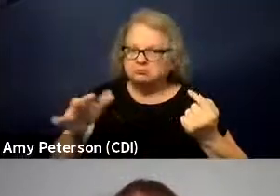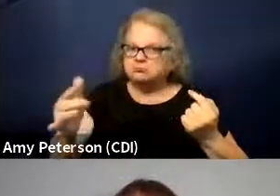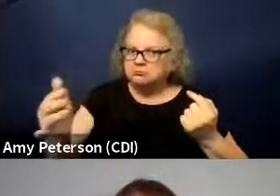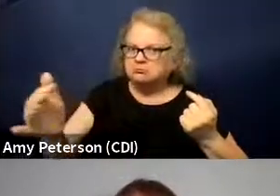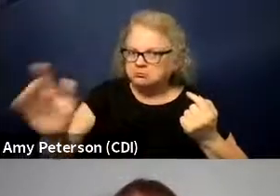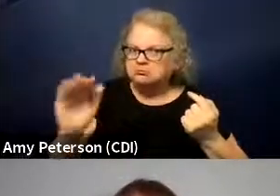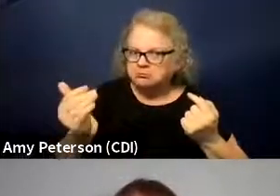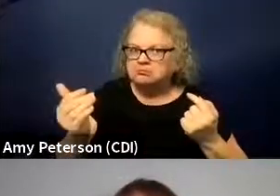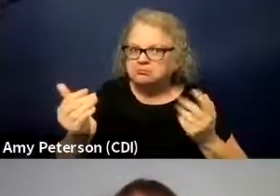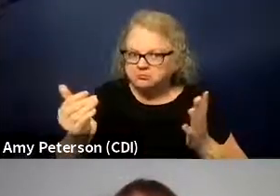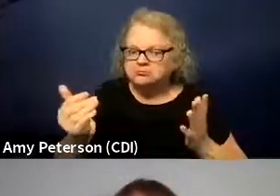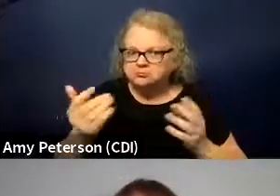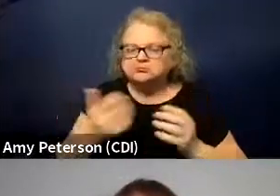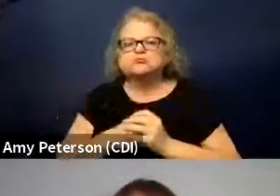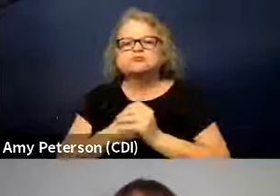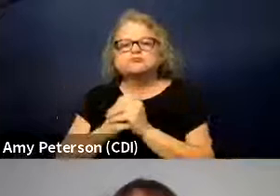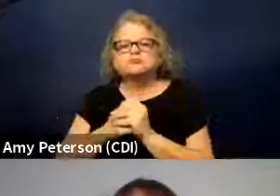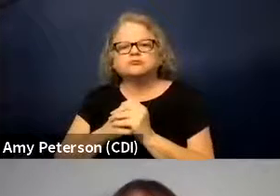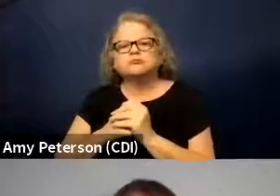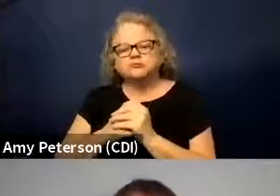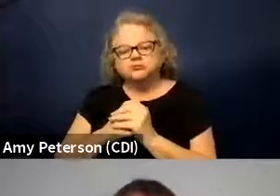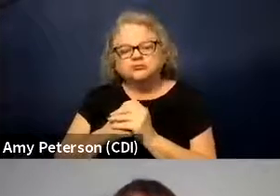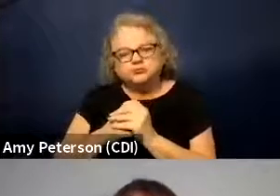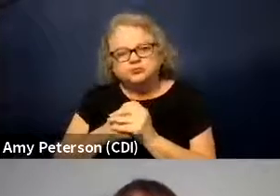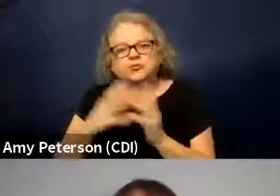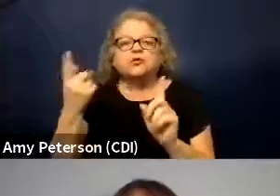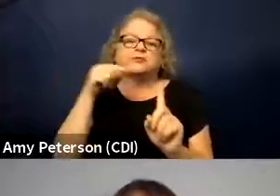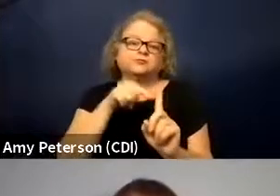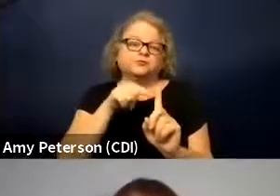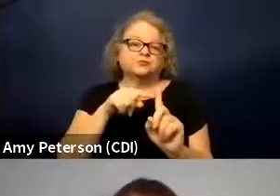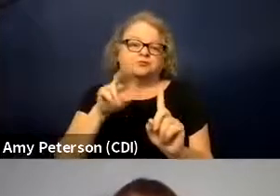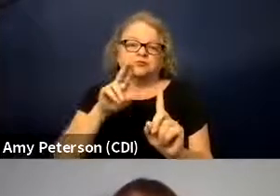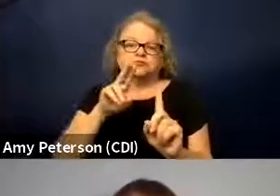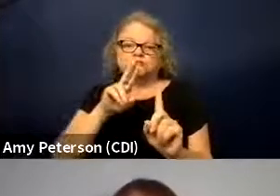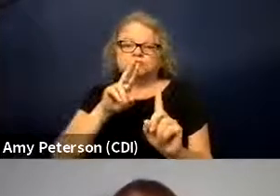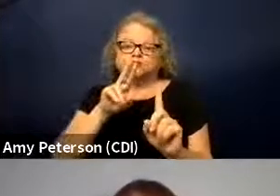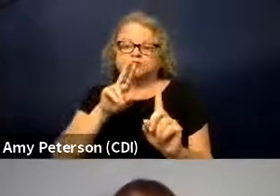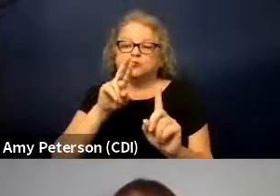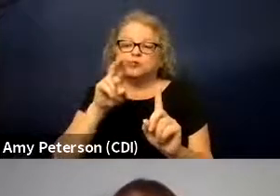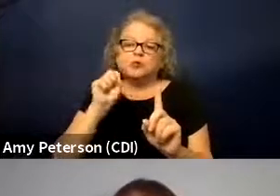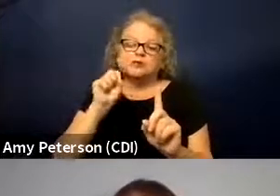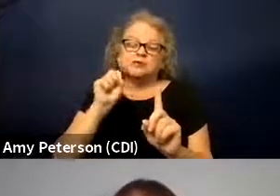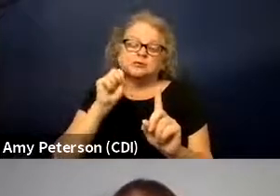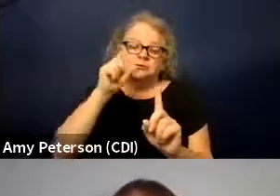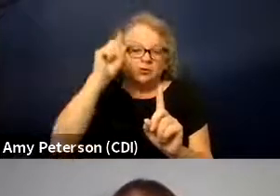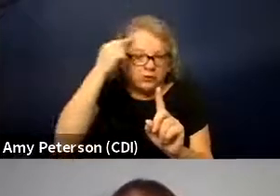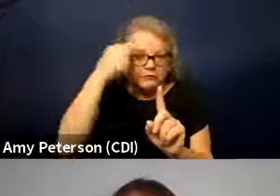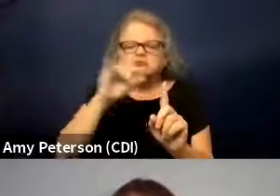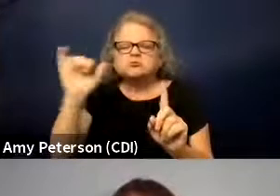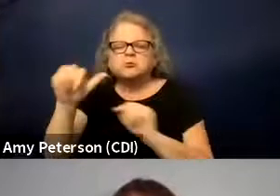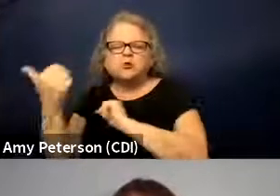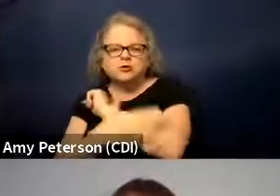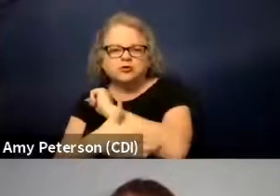other countries around the world invested. They paid money to the companies saying,